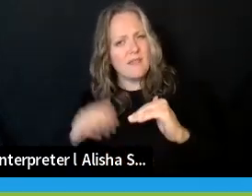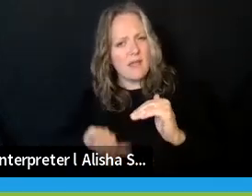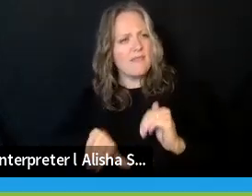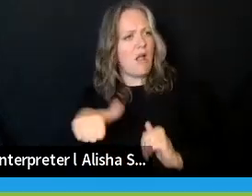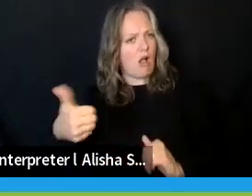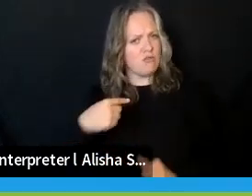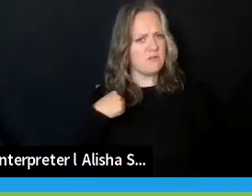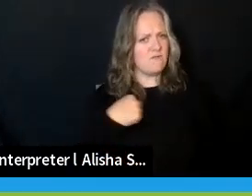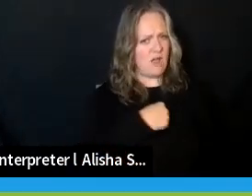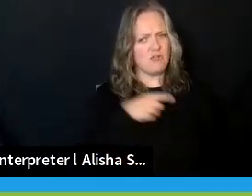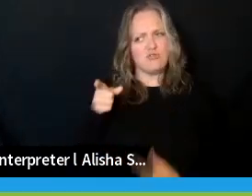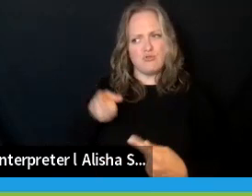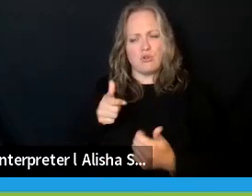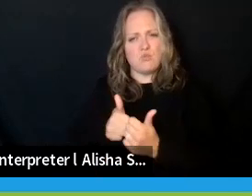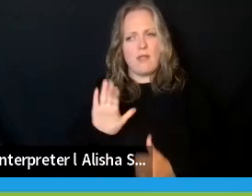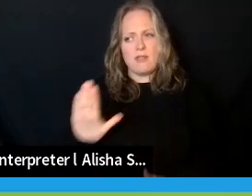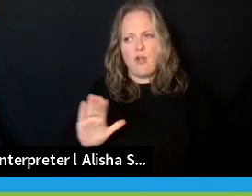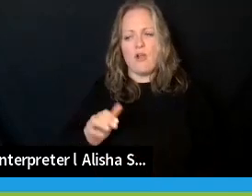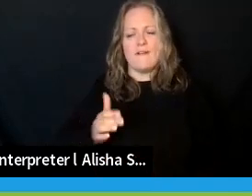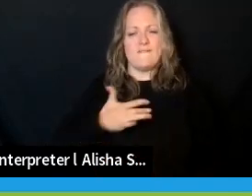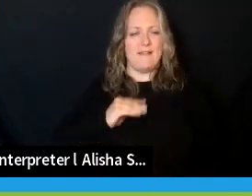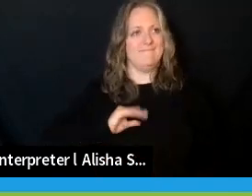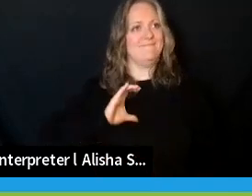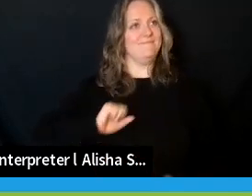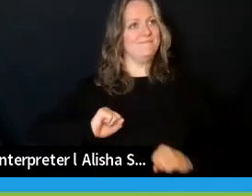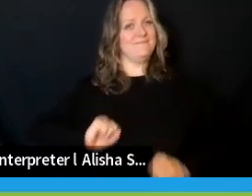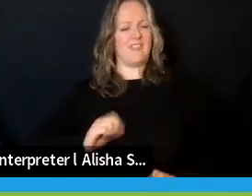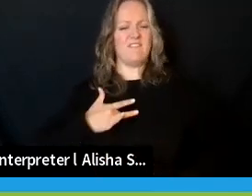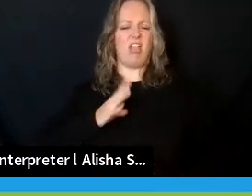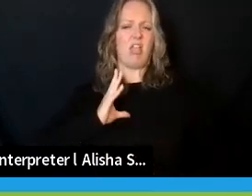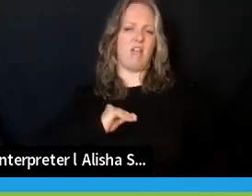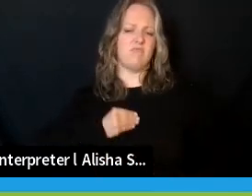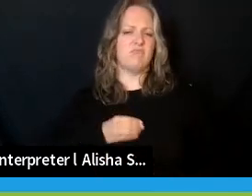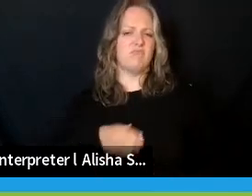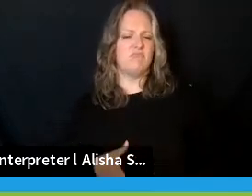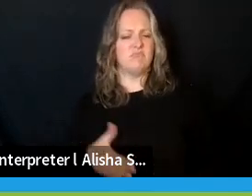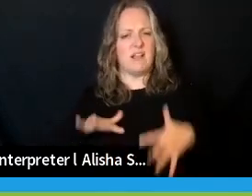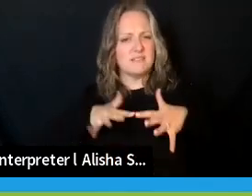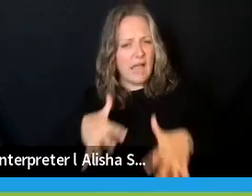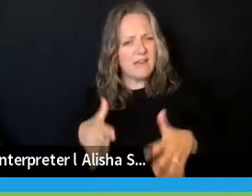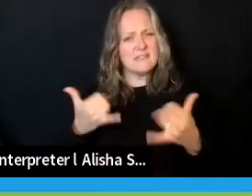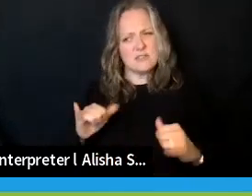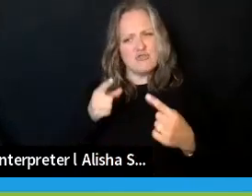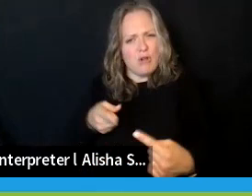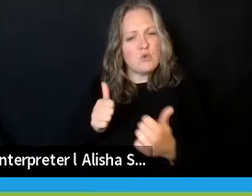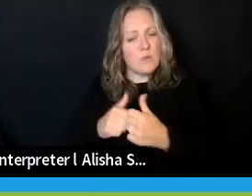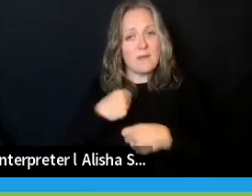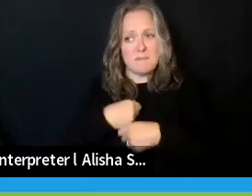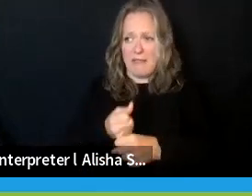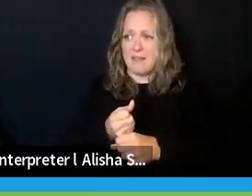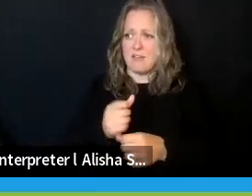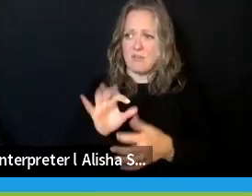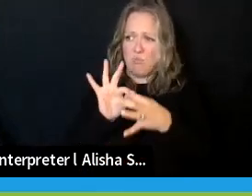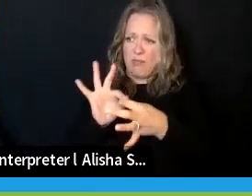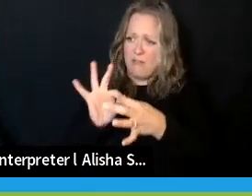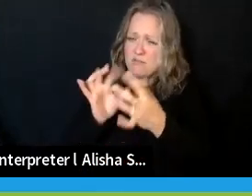struggles with her self-esteem and has anxiety and just still struggles with making those relationships work.